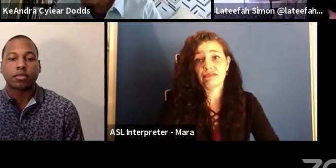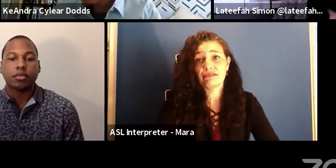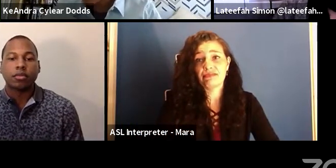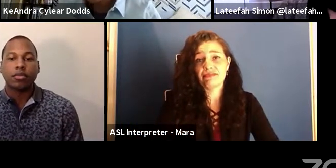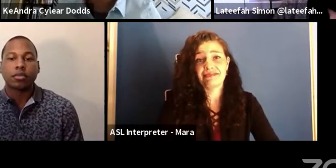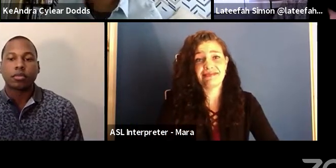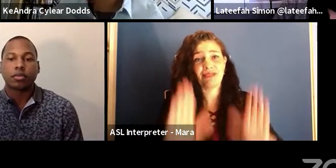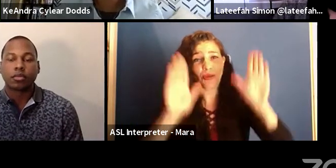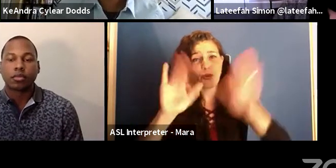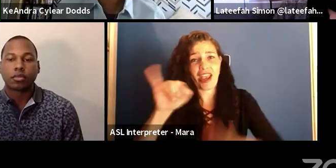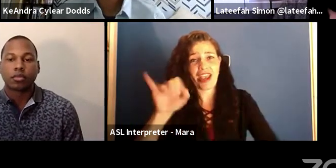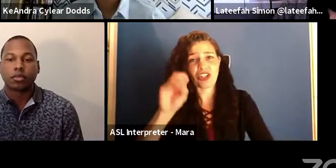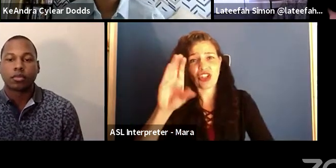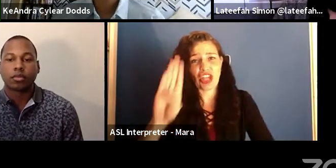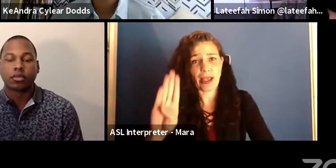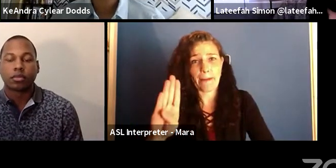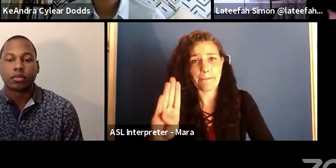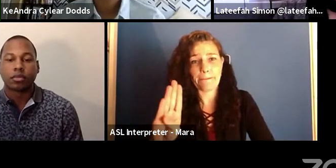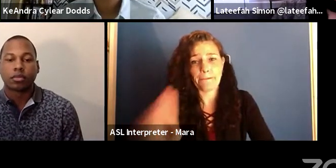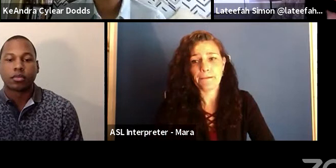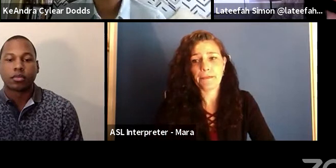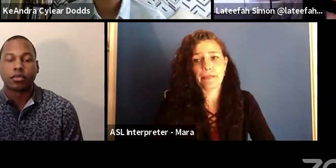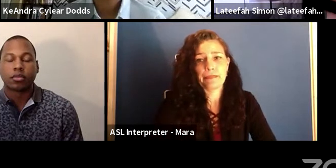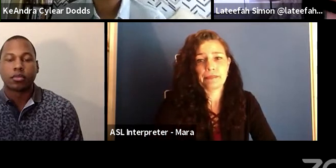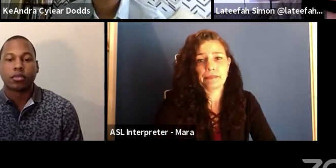Great, and turn to Latifa.